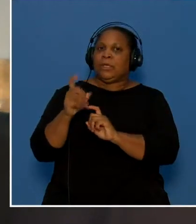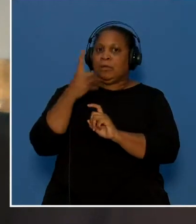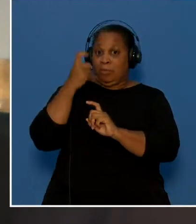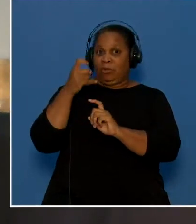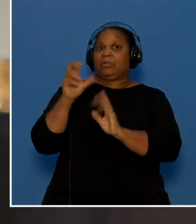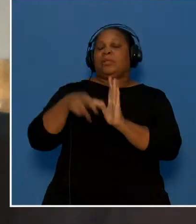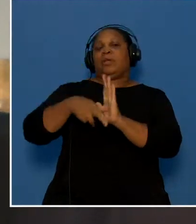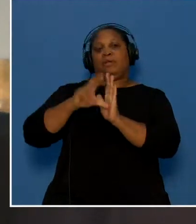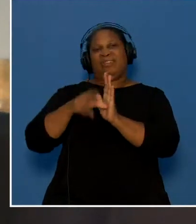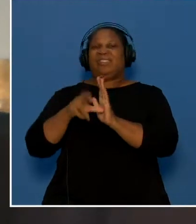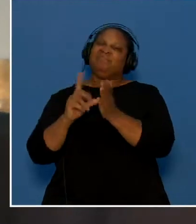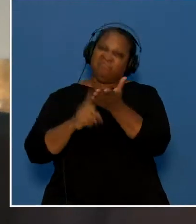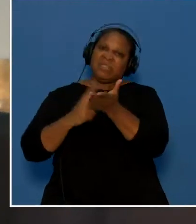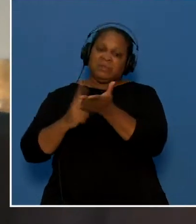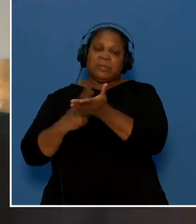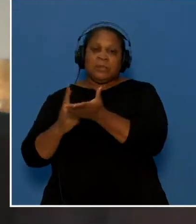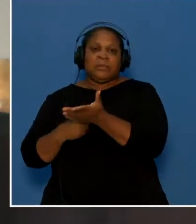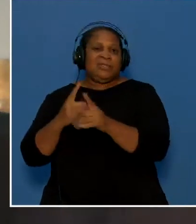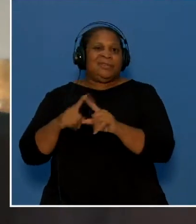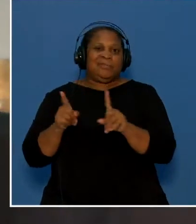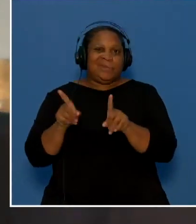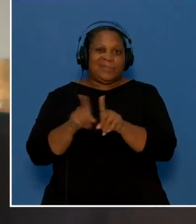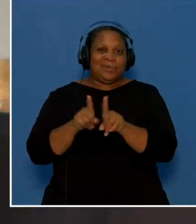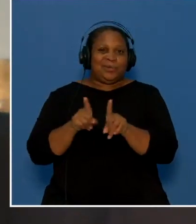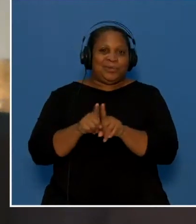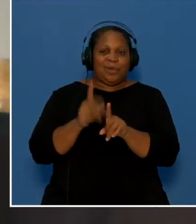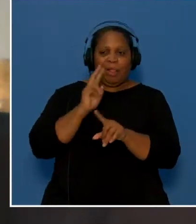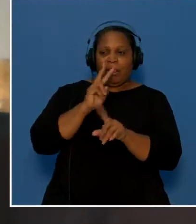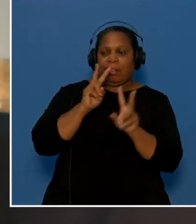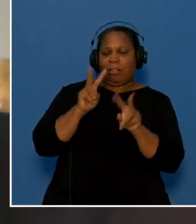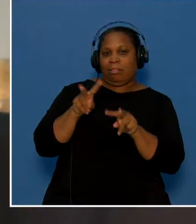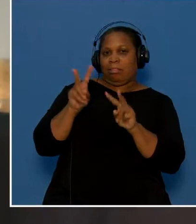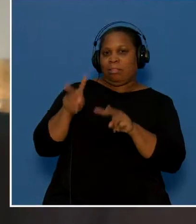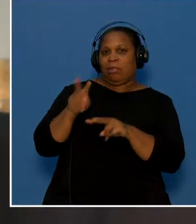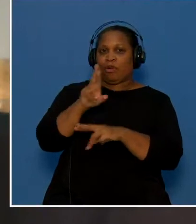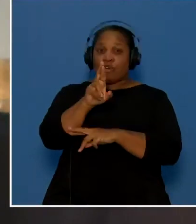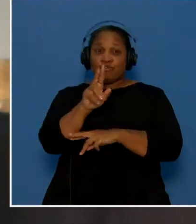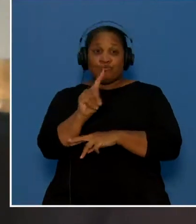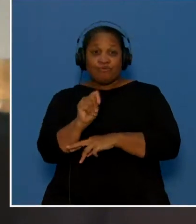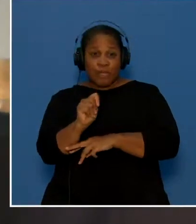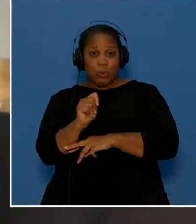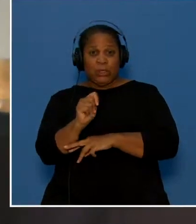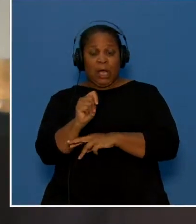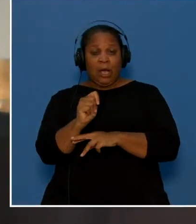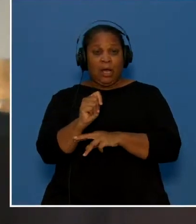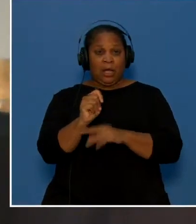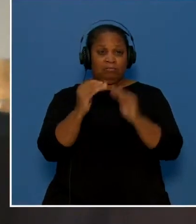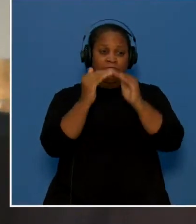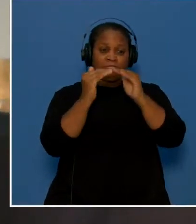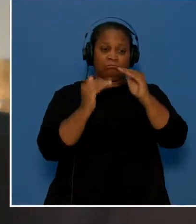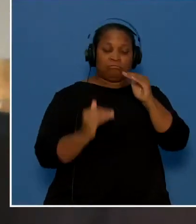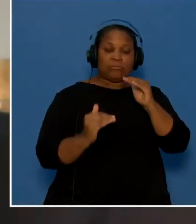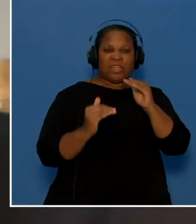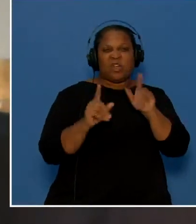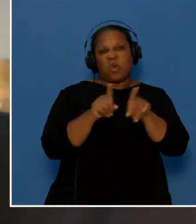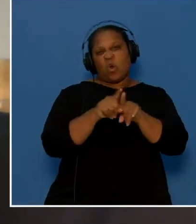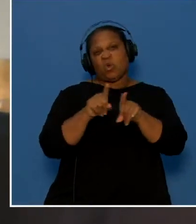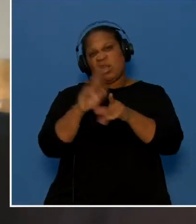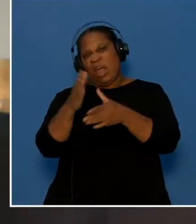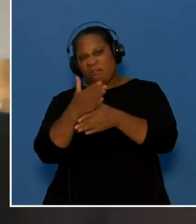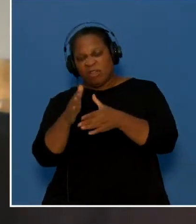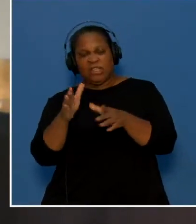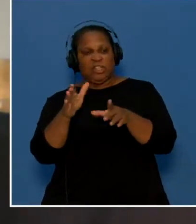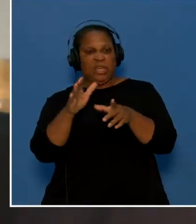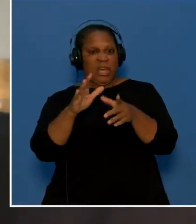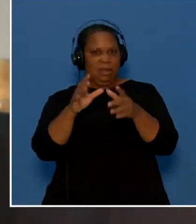do review it from time to time, but they also look at the real-time reproduction averages as well as the number of cases. And because we